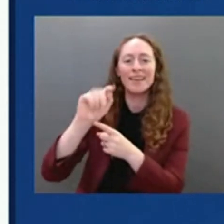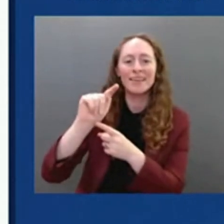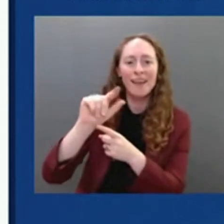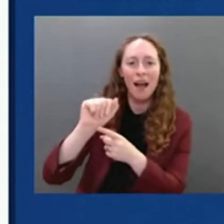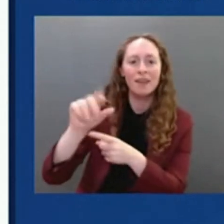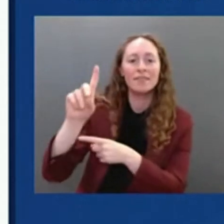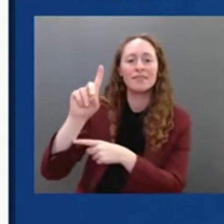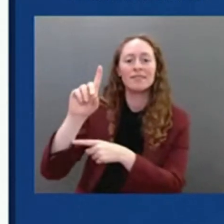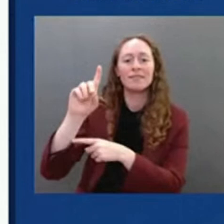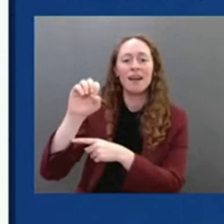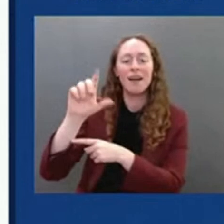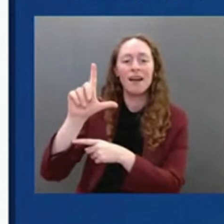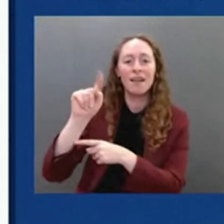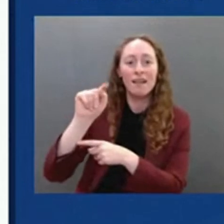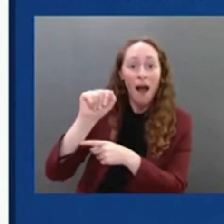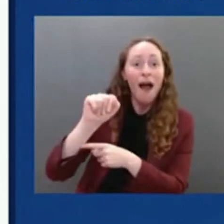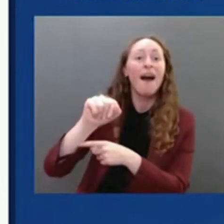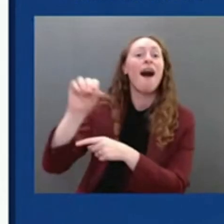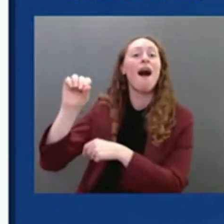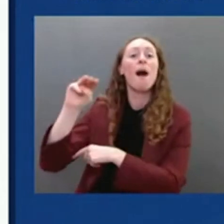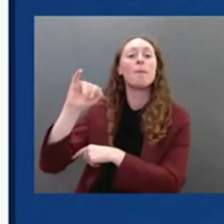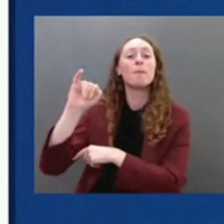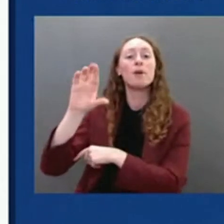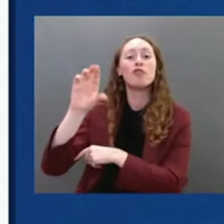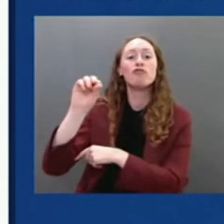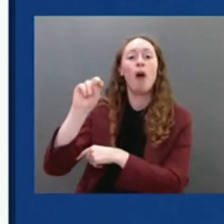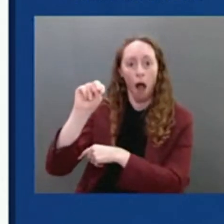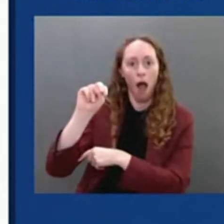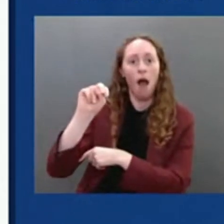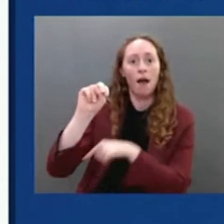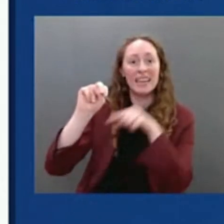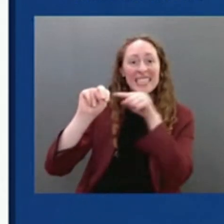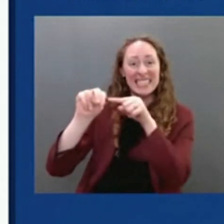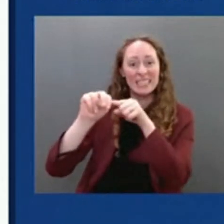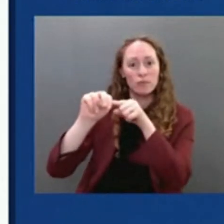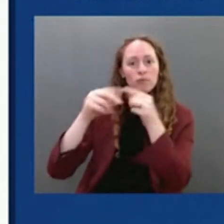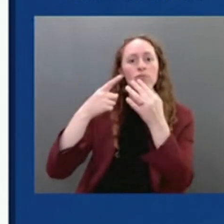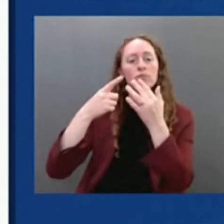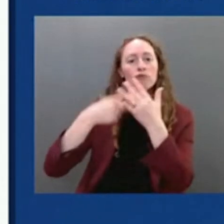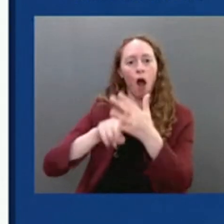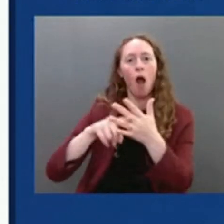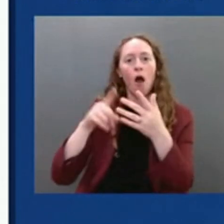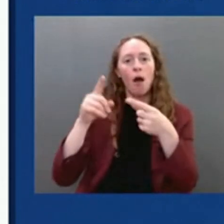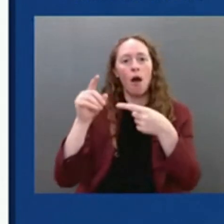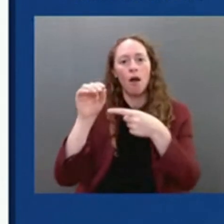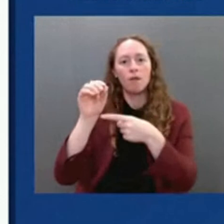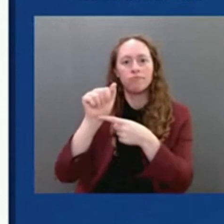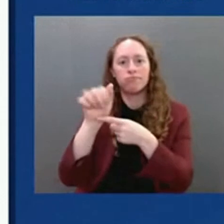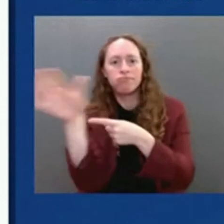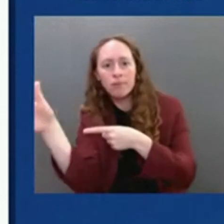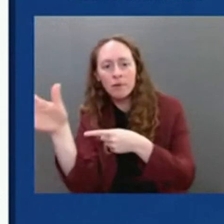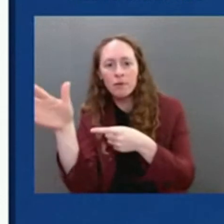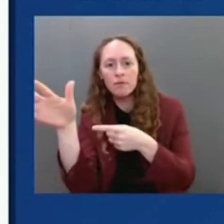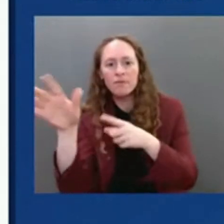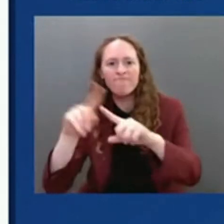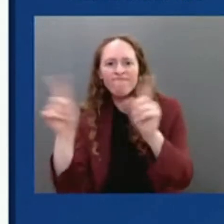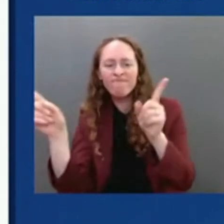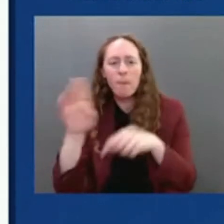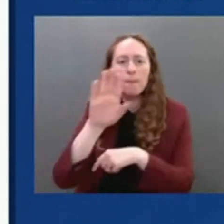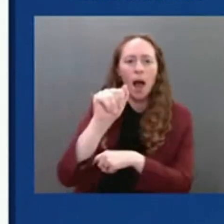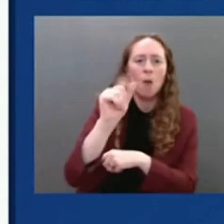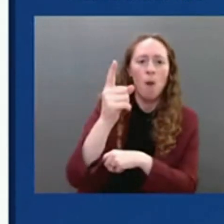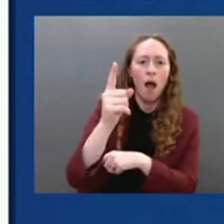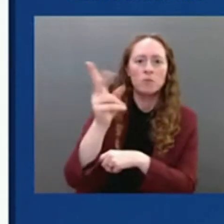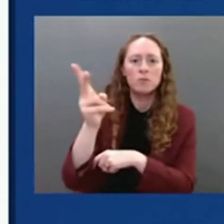sublineages with BA1, BA2, BA2.1, 2.1, and now what we're currently challenged